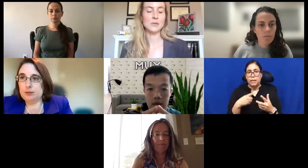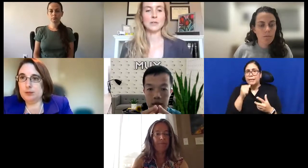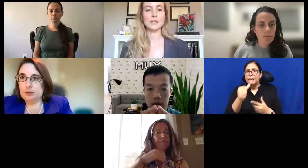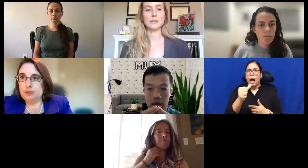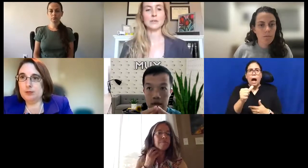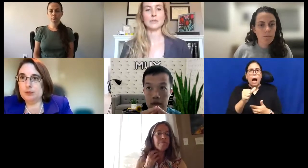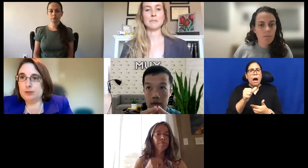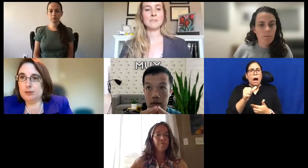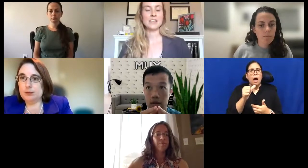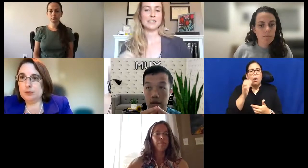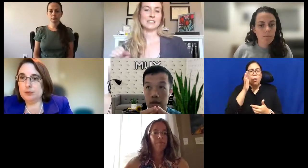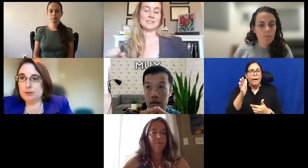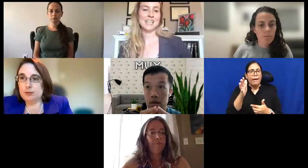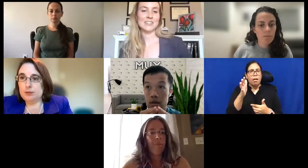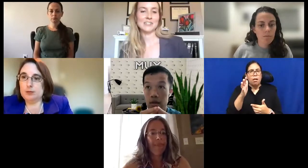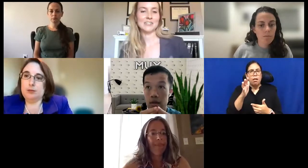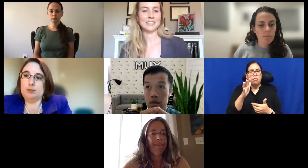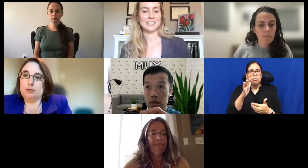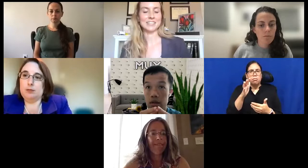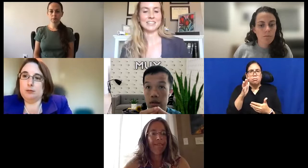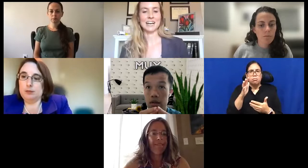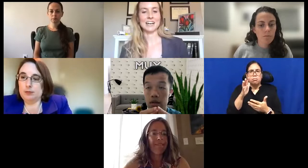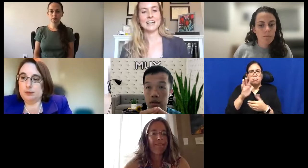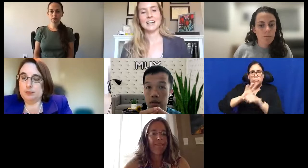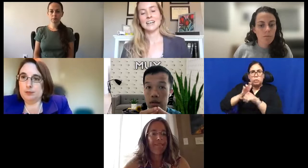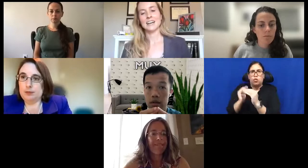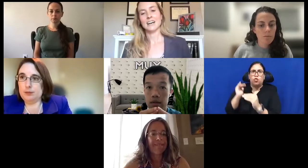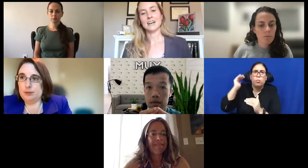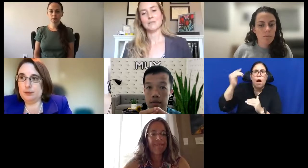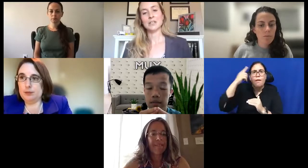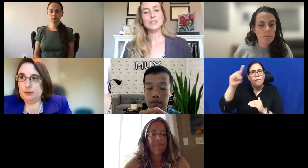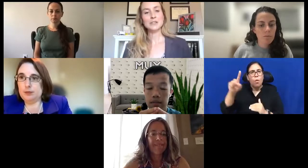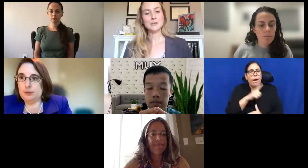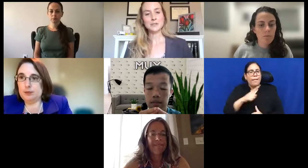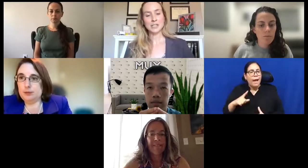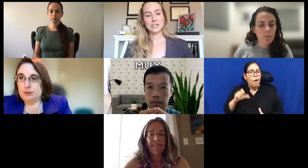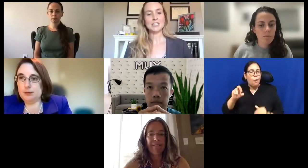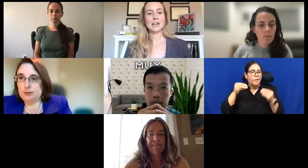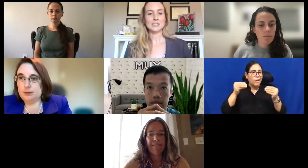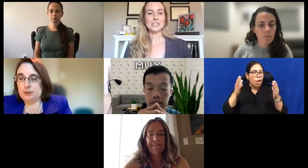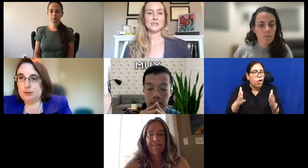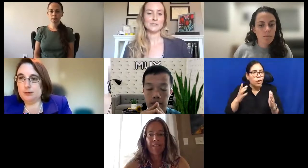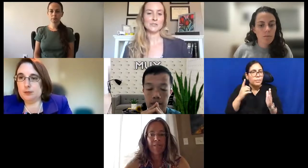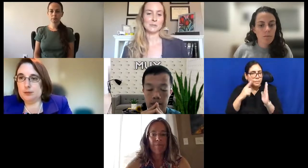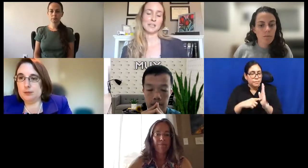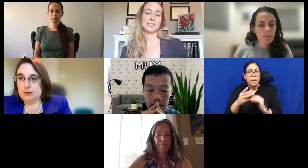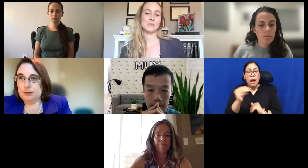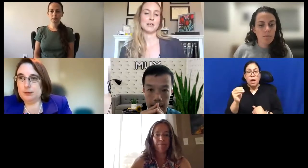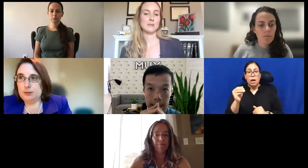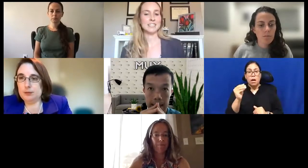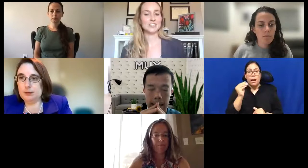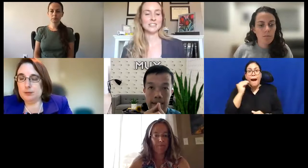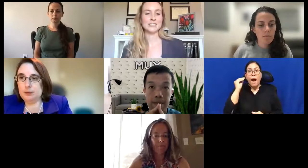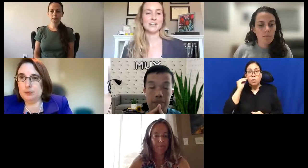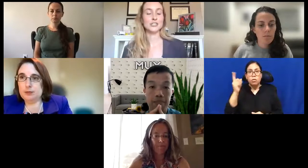a landlord or seller or anything like that. But also, when it comes to housing, the refusal to make